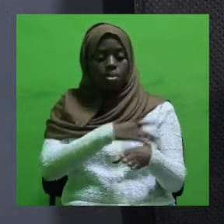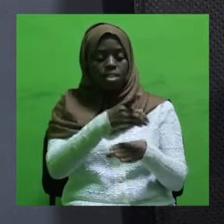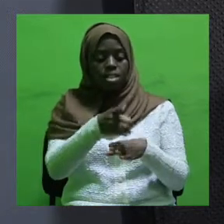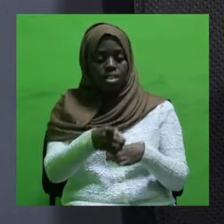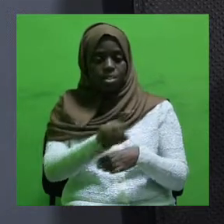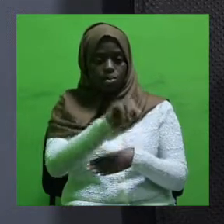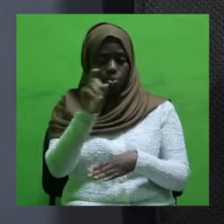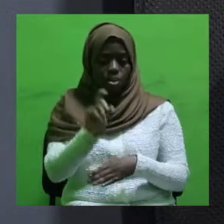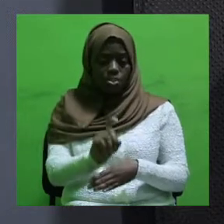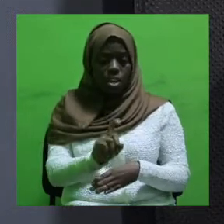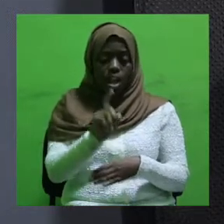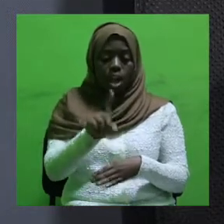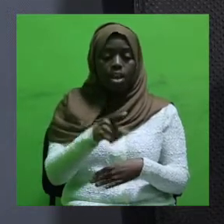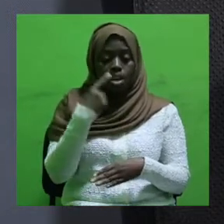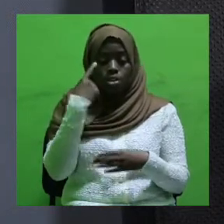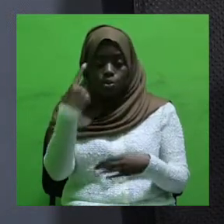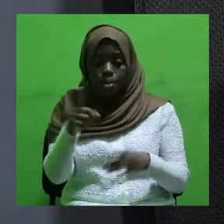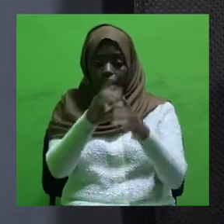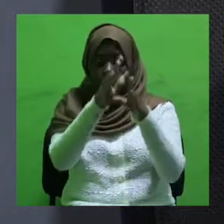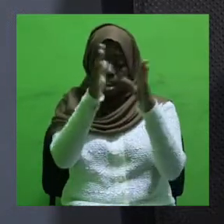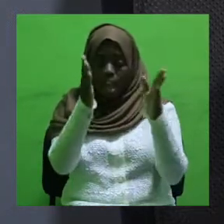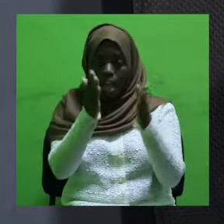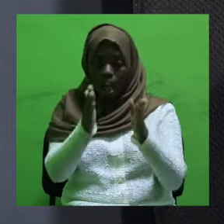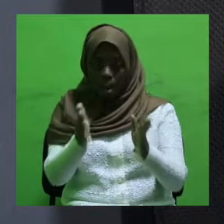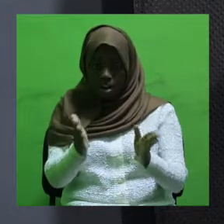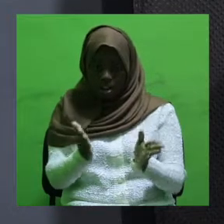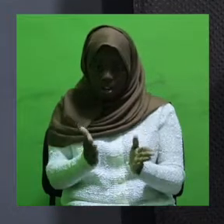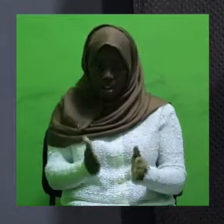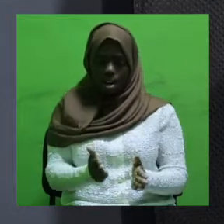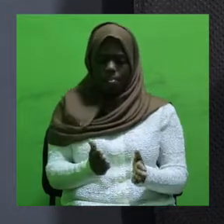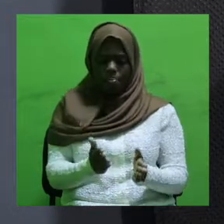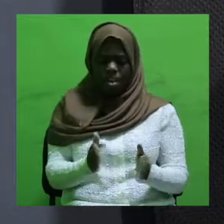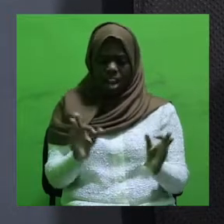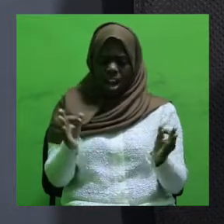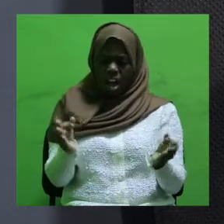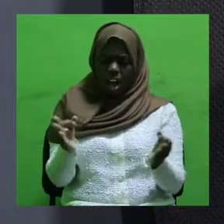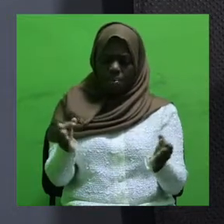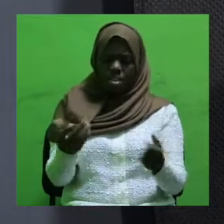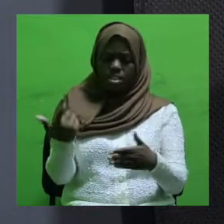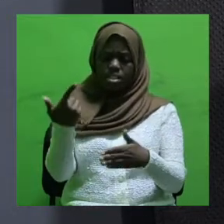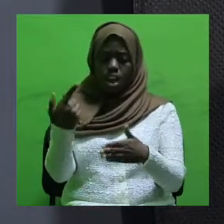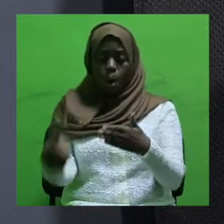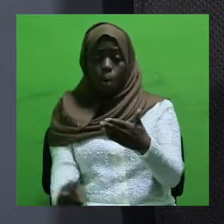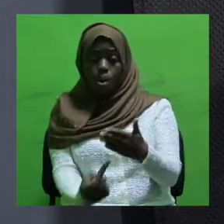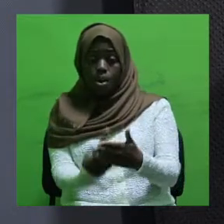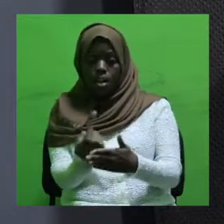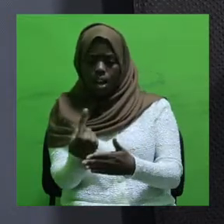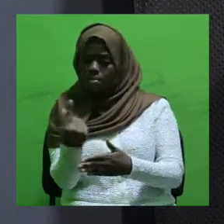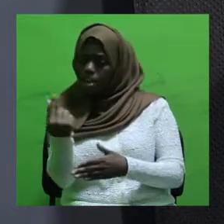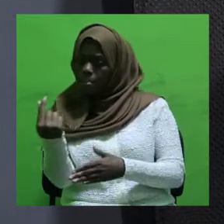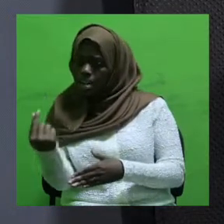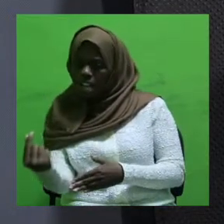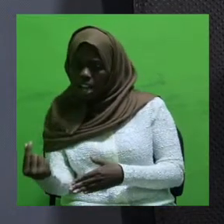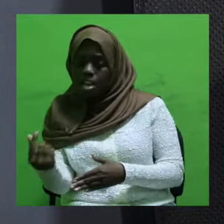answer about this, or you can even draw a small diagram of the nephron and show how does it occur, how does the glomerular filtrate, or how